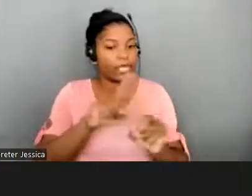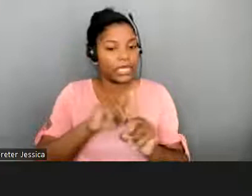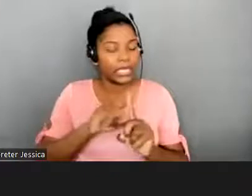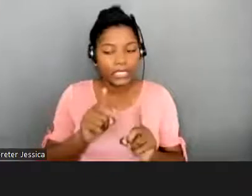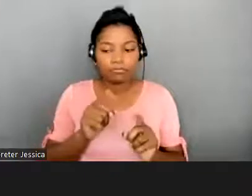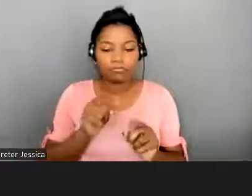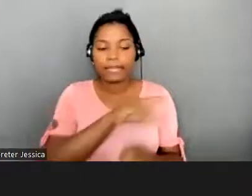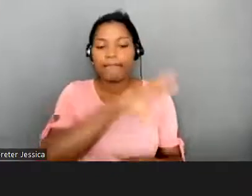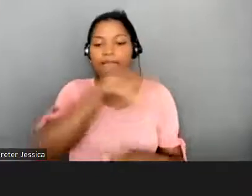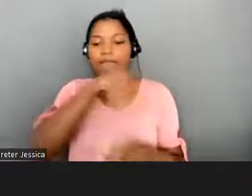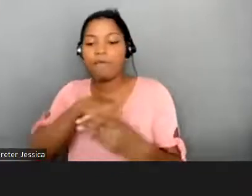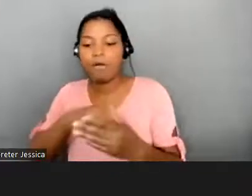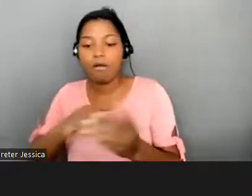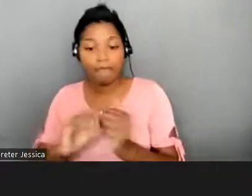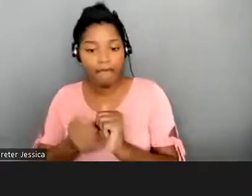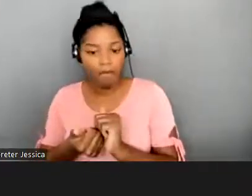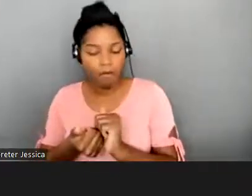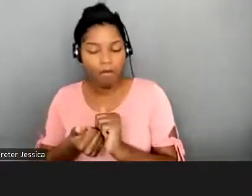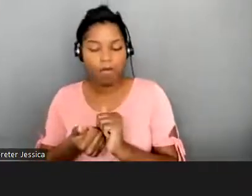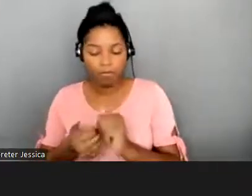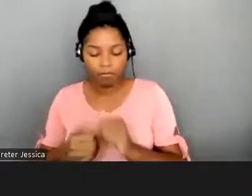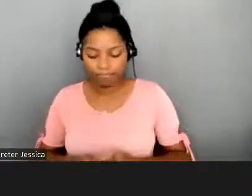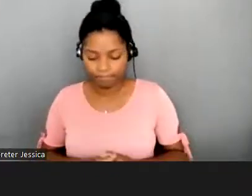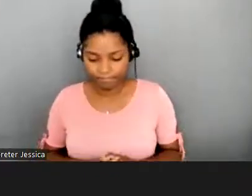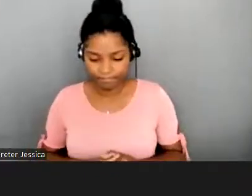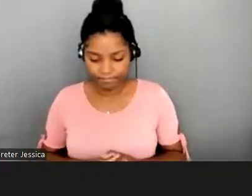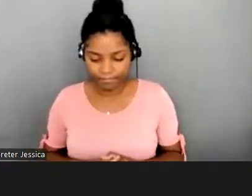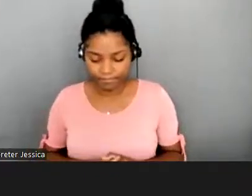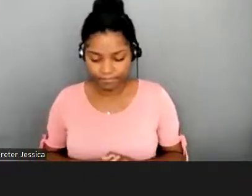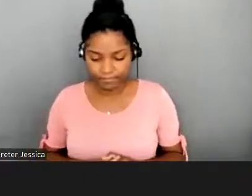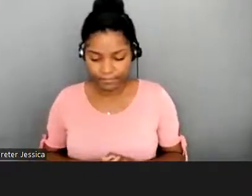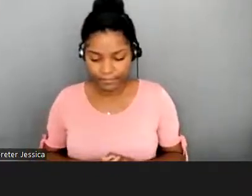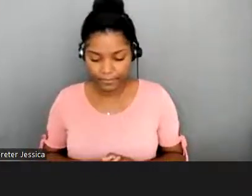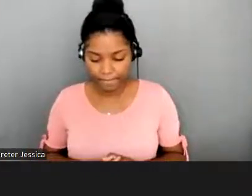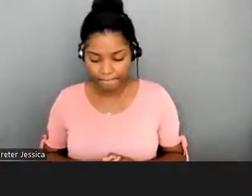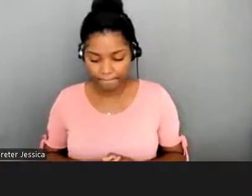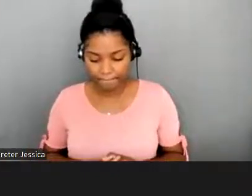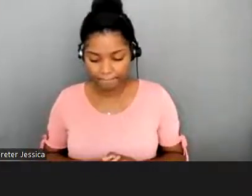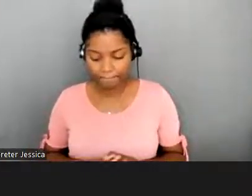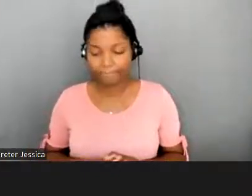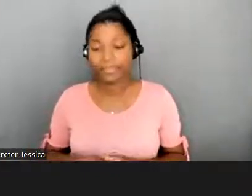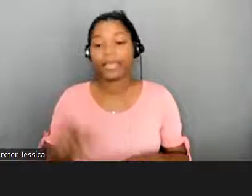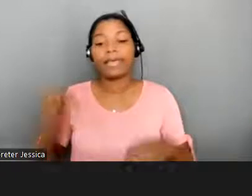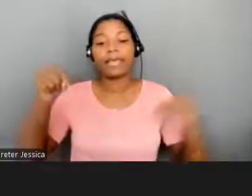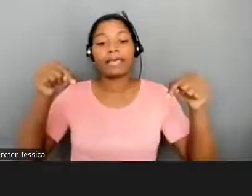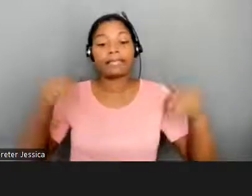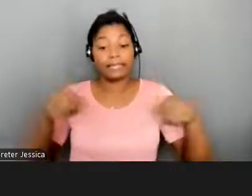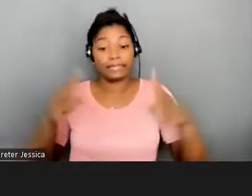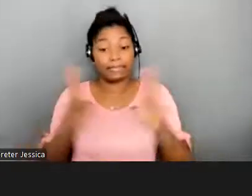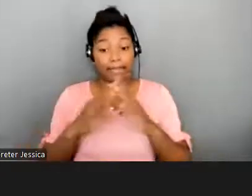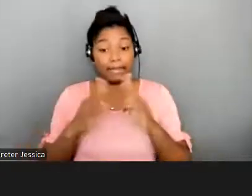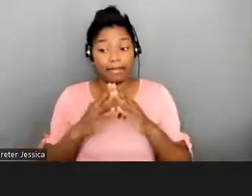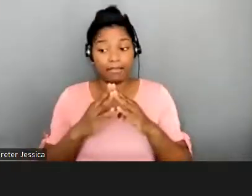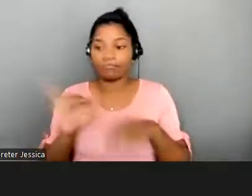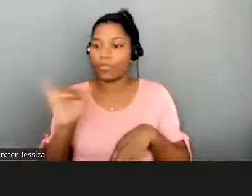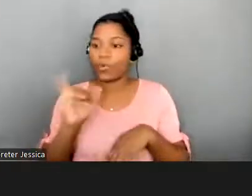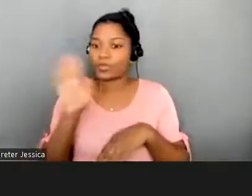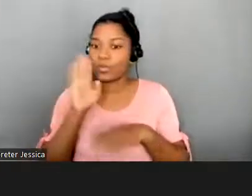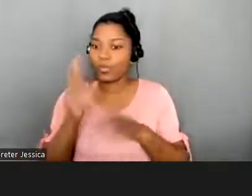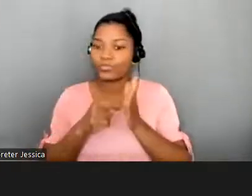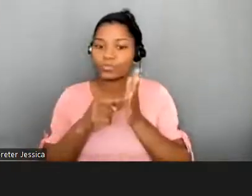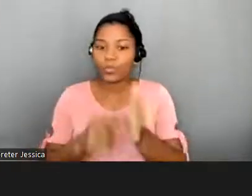implementation for your organization's social engagement work. The virtual summit will also showcase